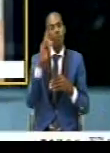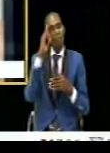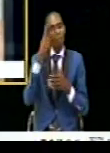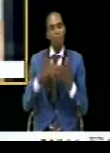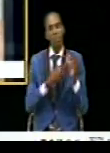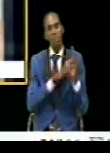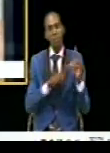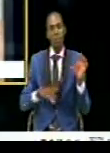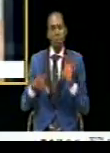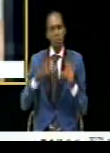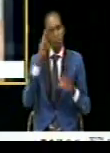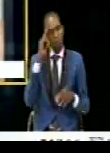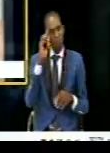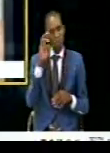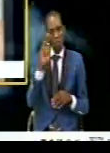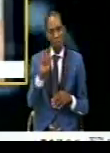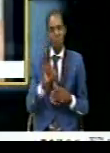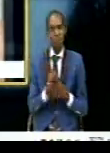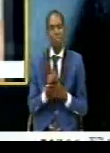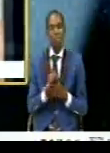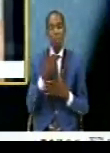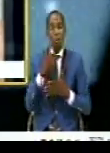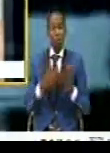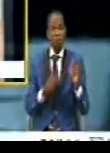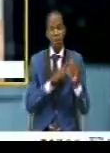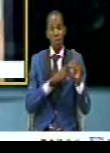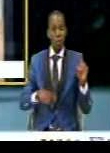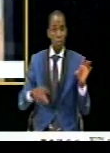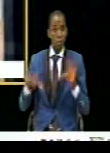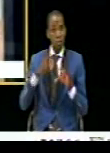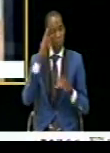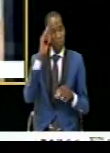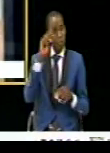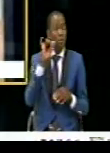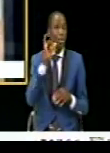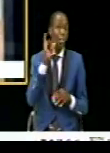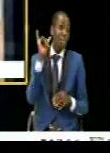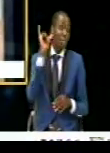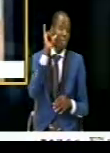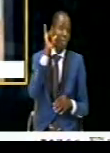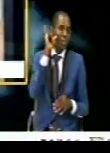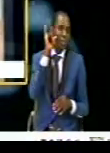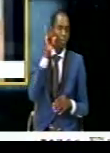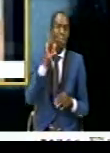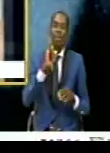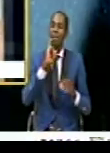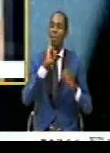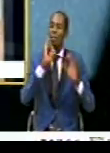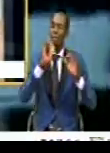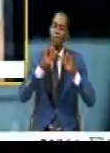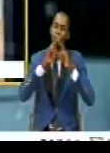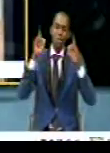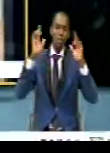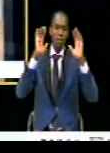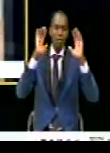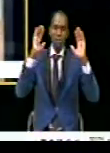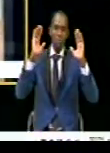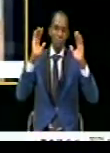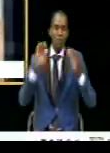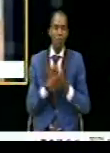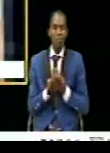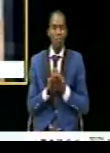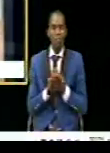house. Amen. I want to thank God for what the Lord has done for me. My brethren, what the Lord has done for